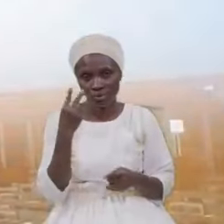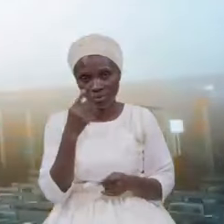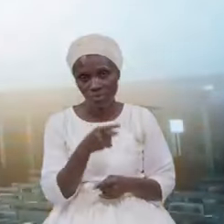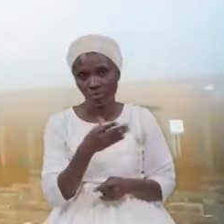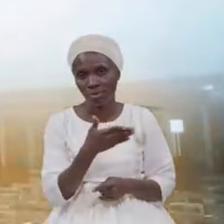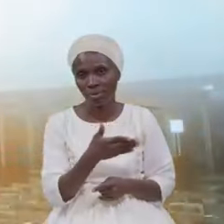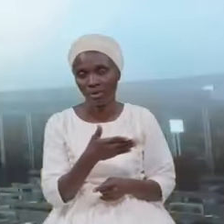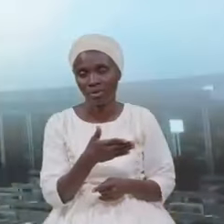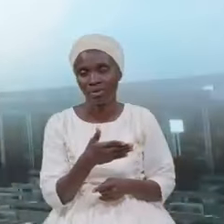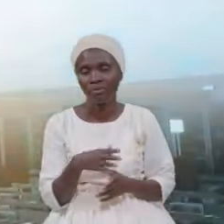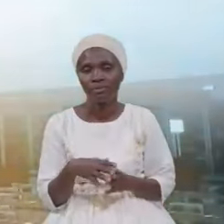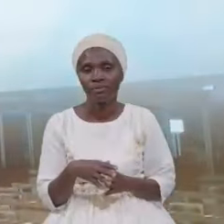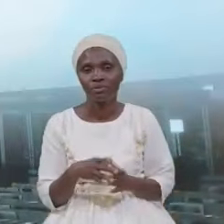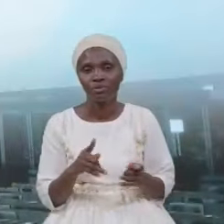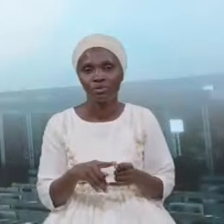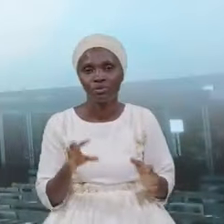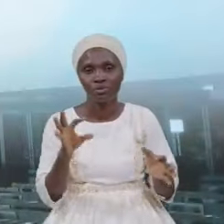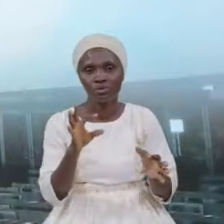special banquet.